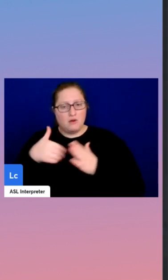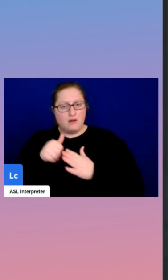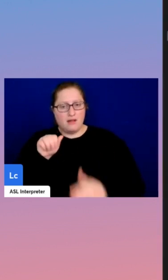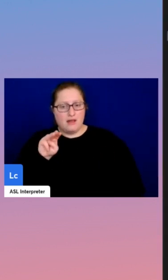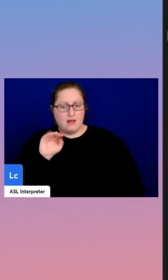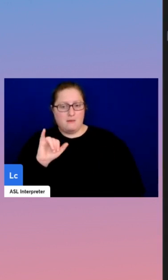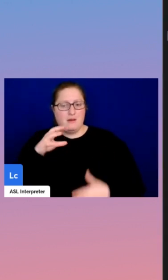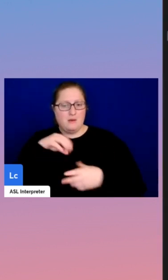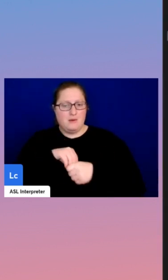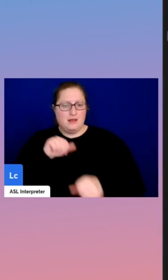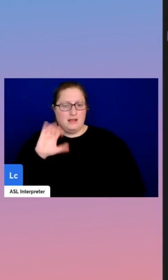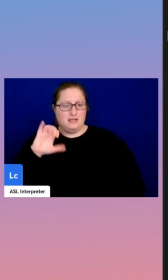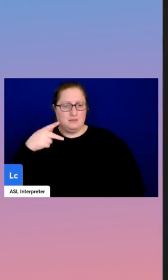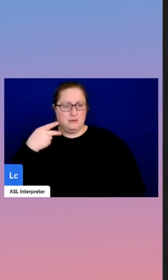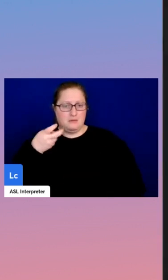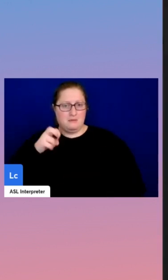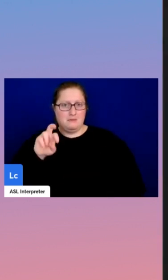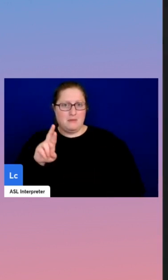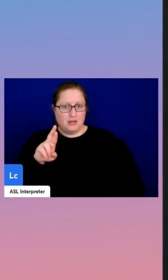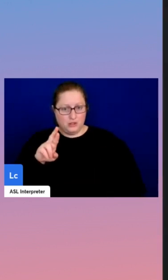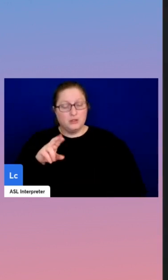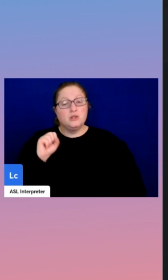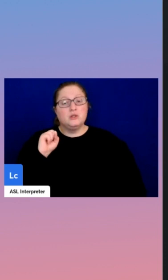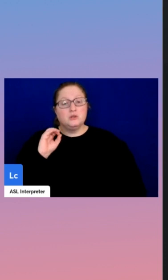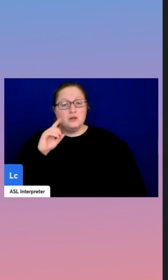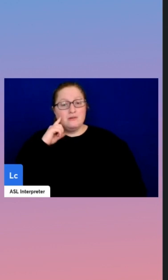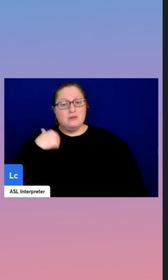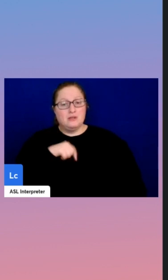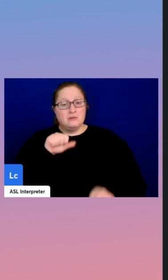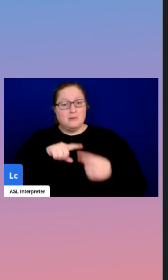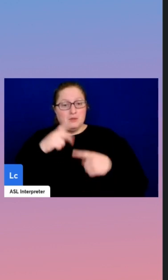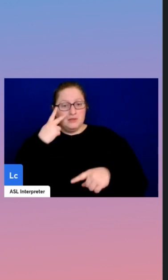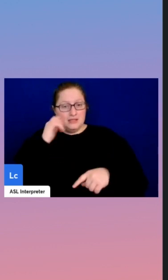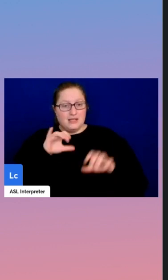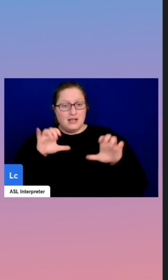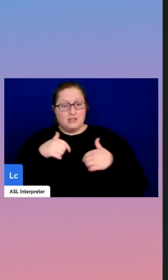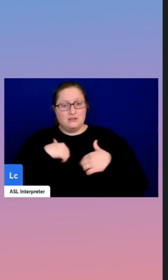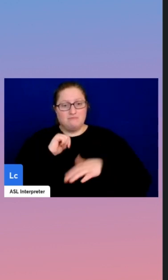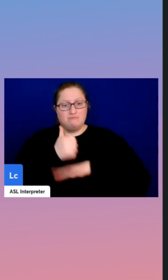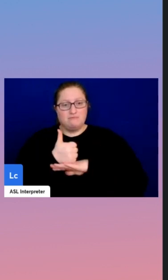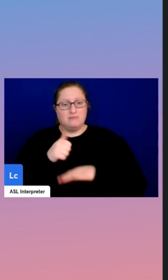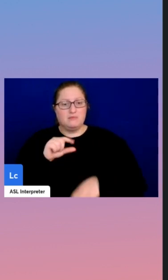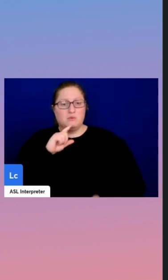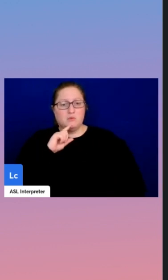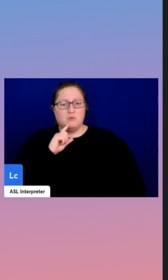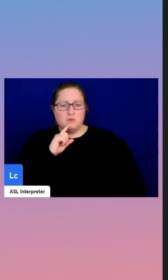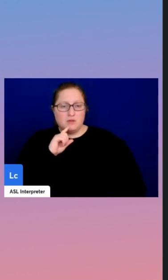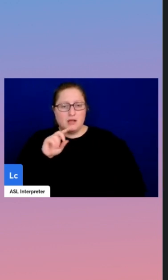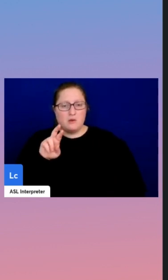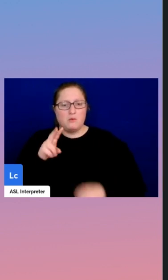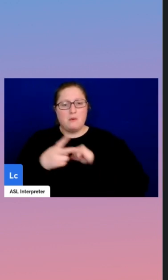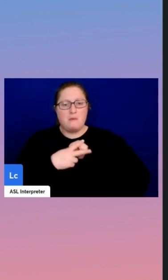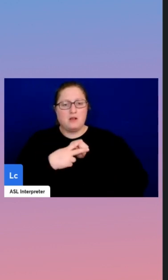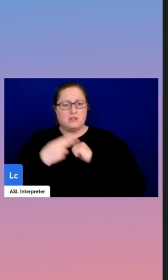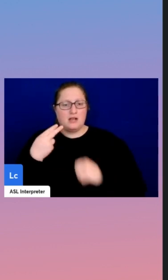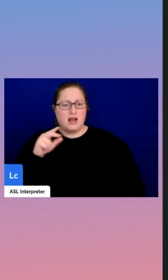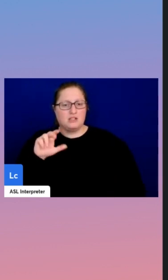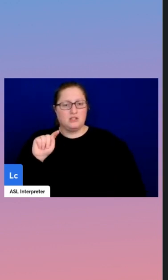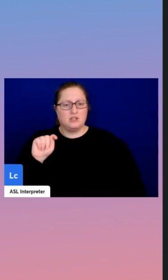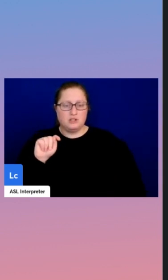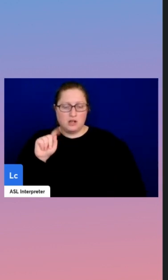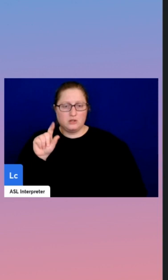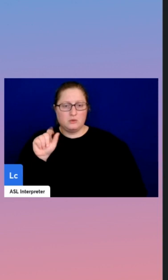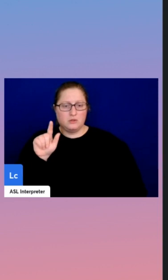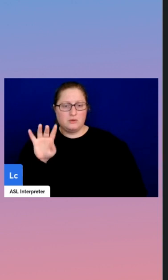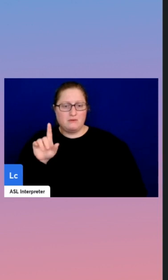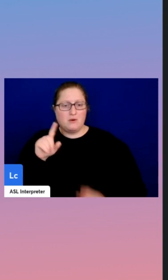within HCP Packer Registry. So in order for us to be able to see this in action, I created a small repository called HashiTalks 2024 demo.